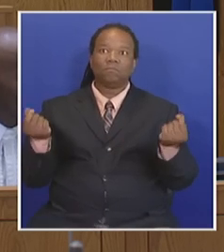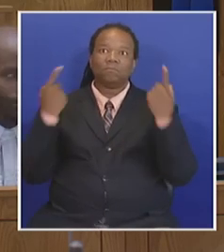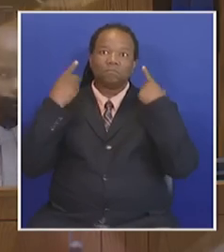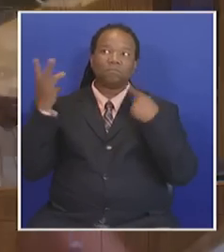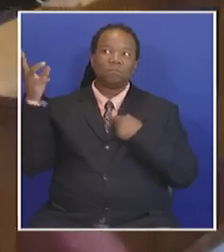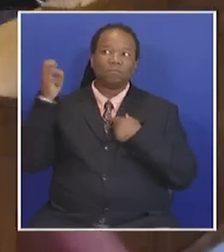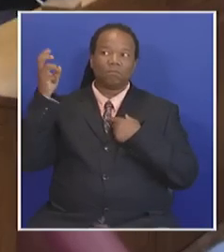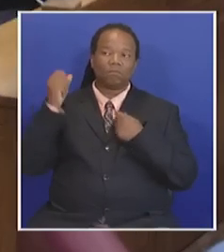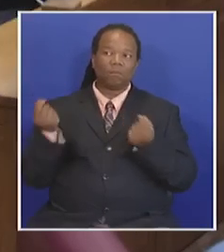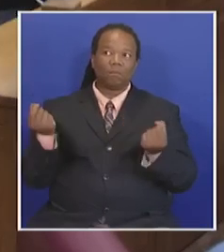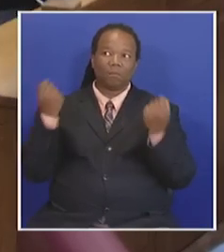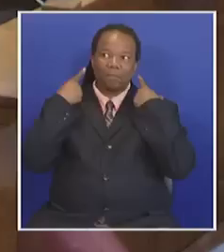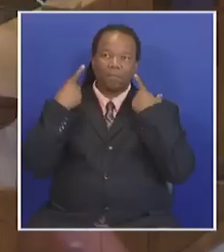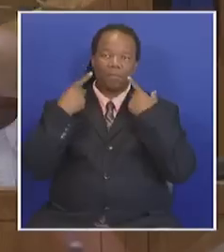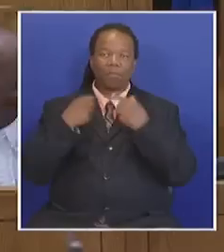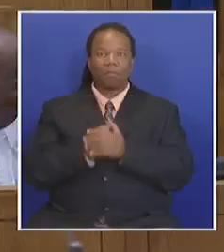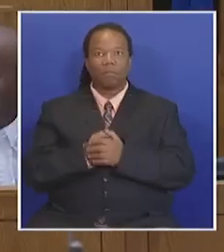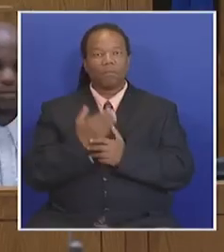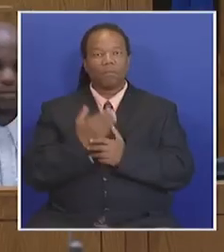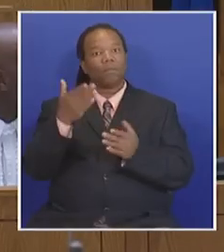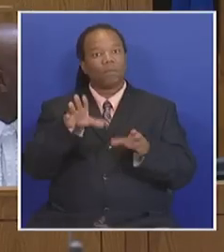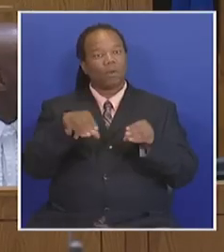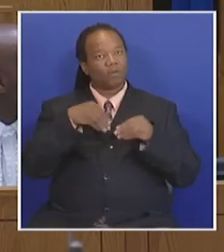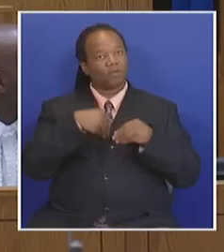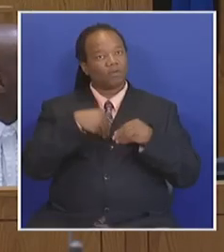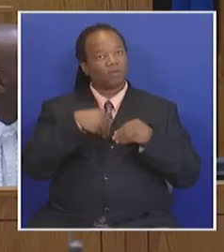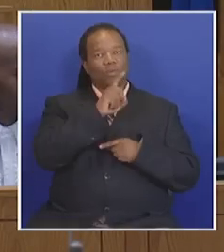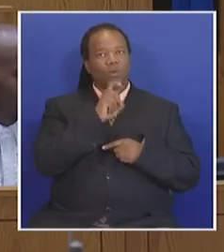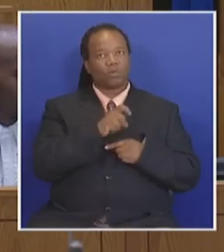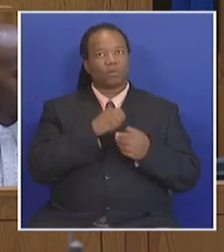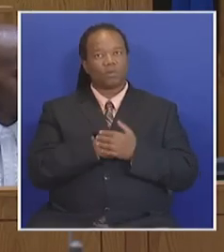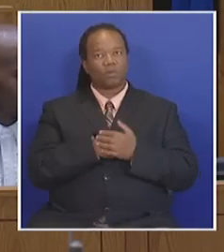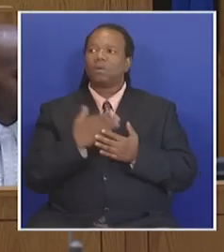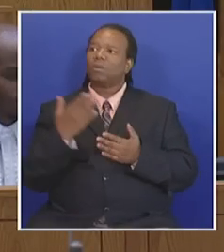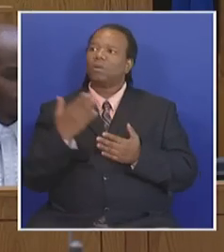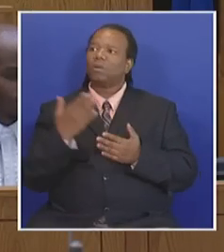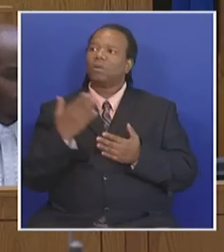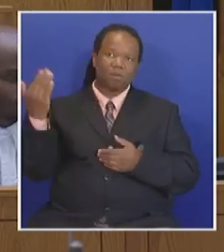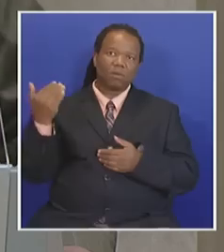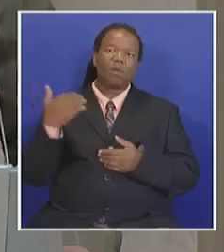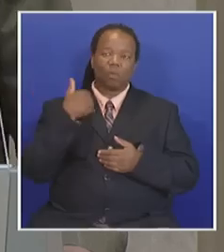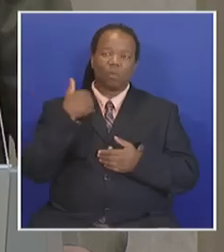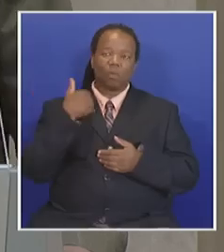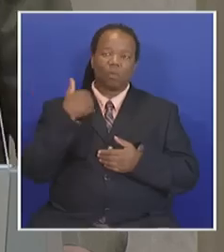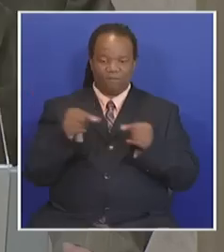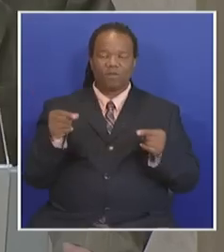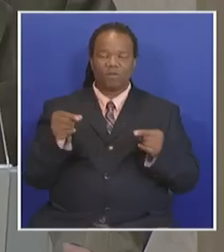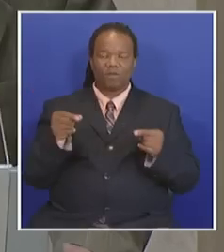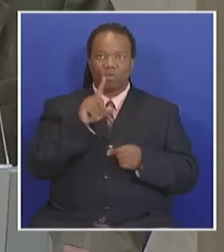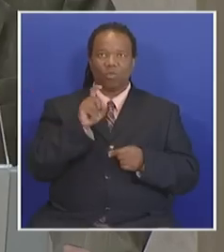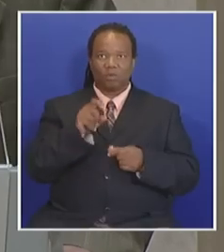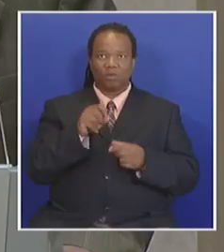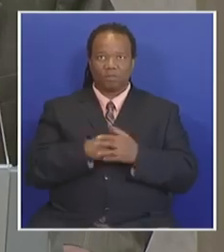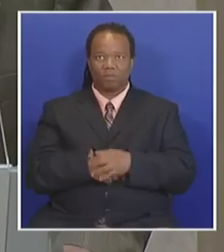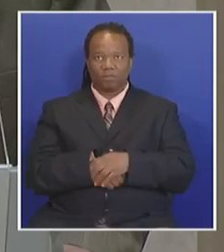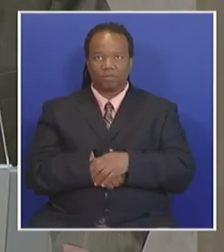the Honourable Member? Honorable Makwe, will you take a question? He is more than welcome to give it to me once I'm finished, Chair. Honorable Harting is